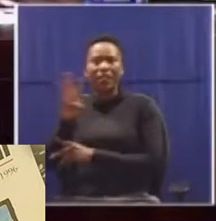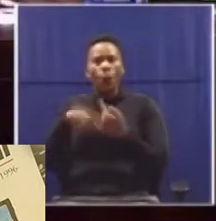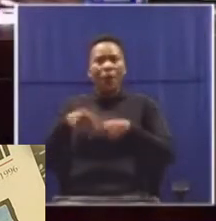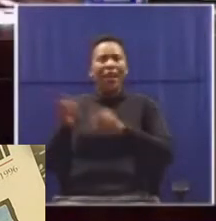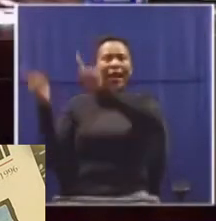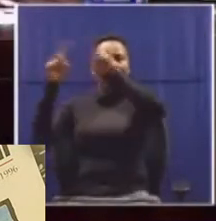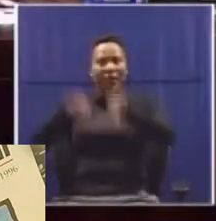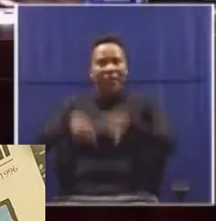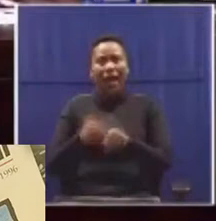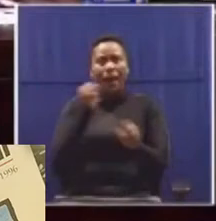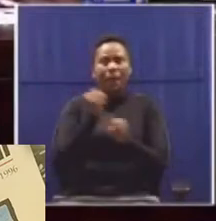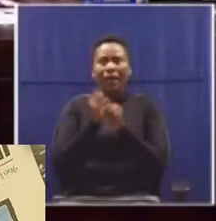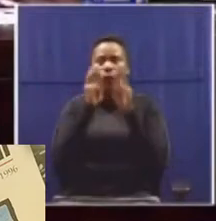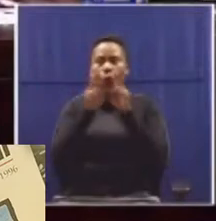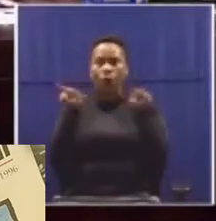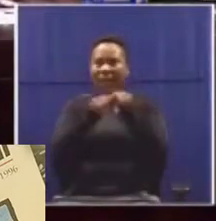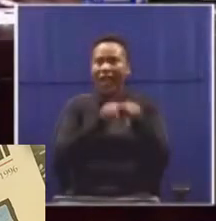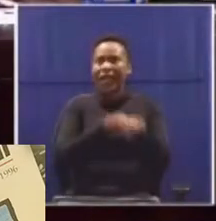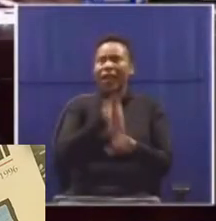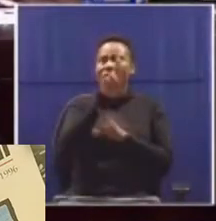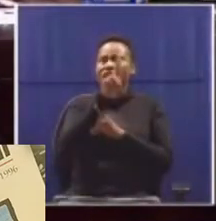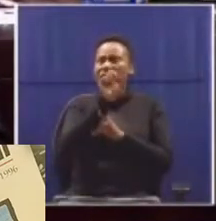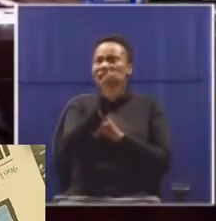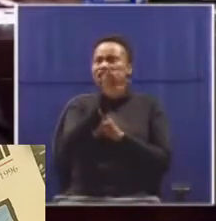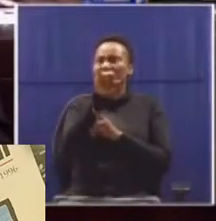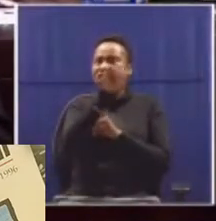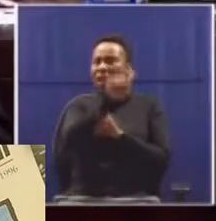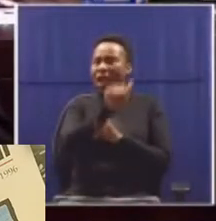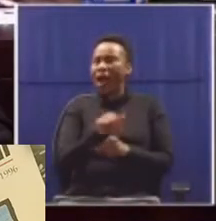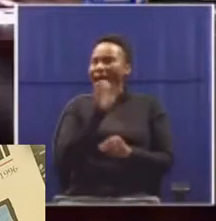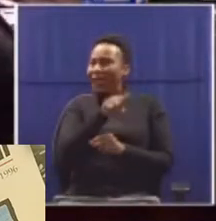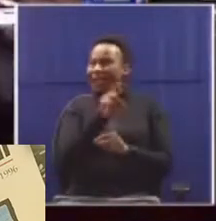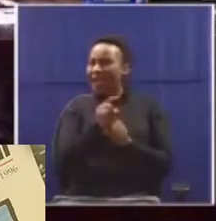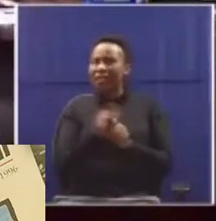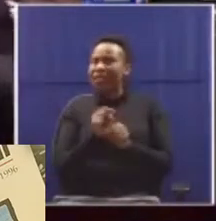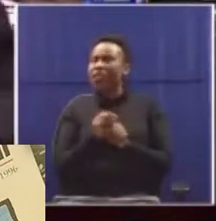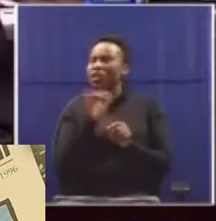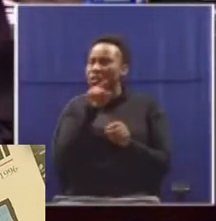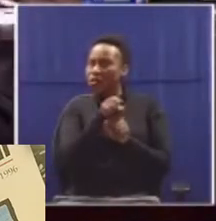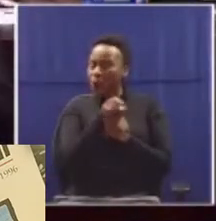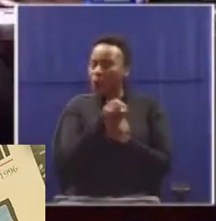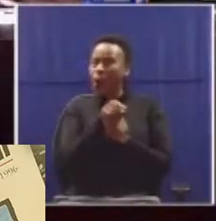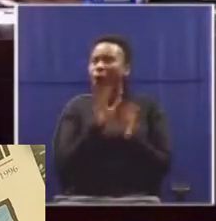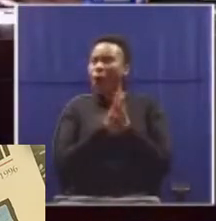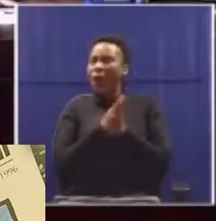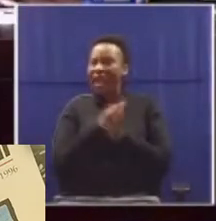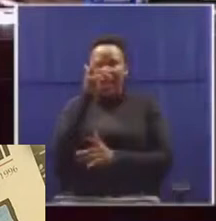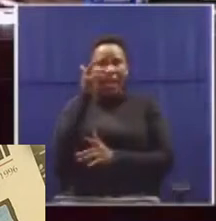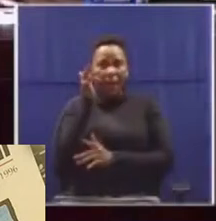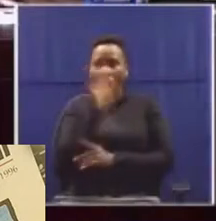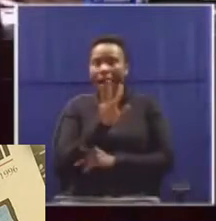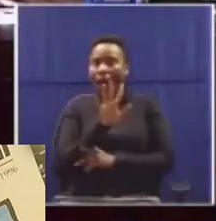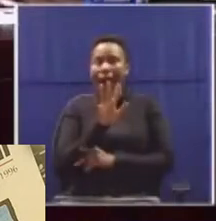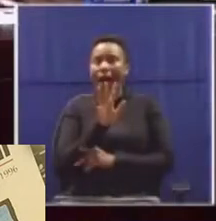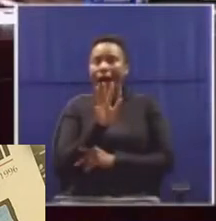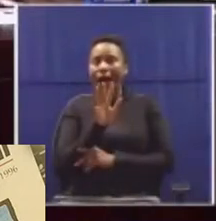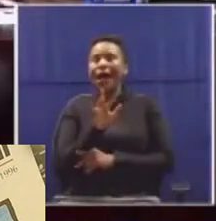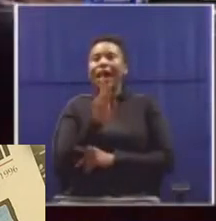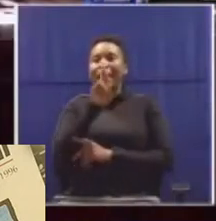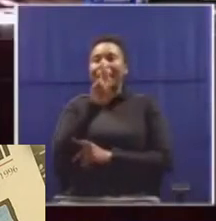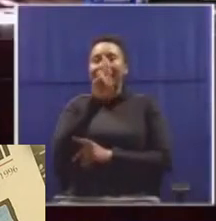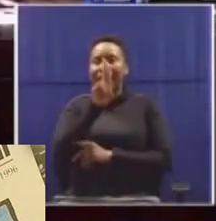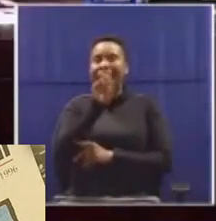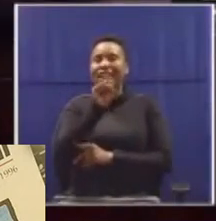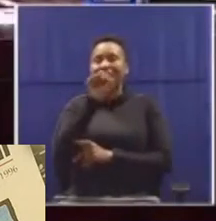and make it look like that Russia is the enemy Russia is not the enemy what Russia is now trying to create a better